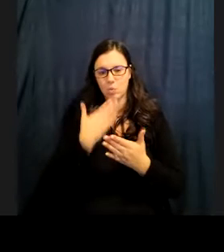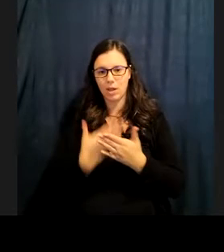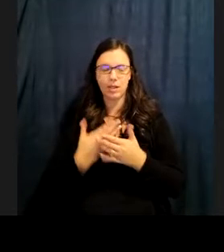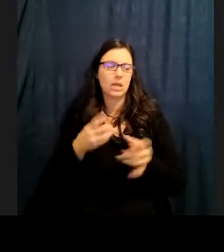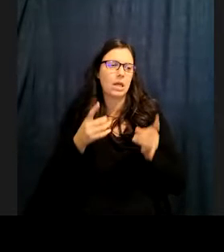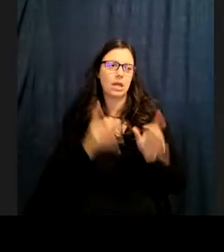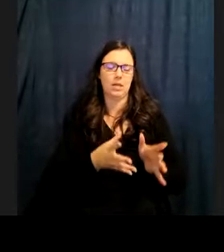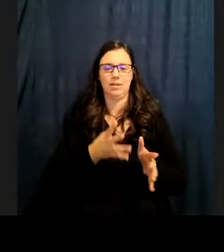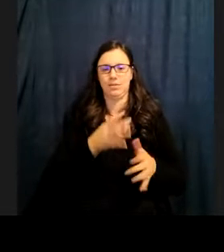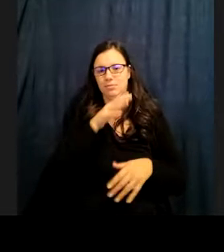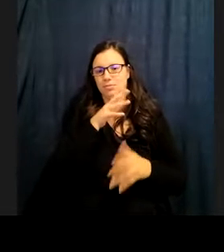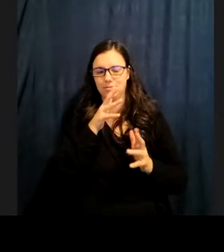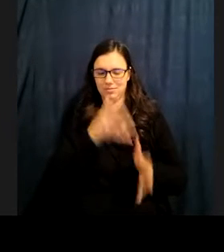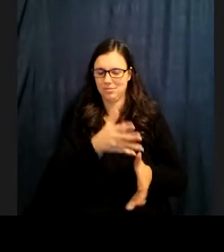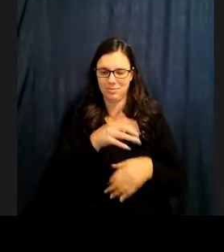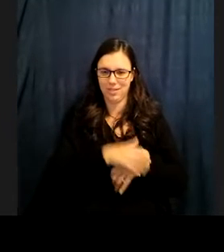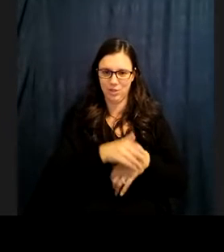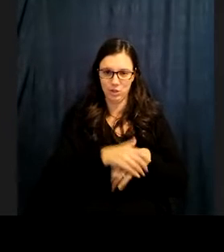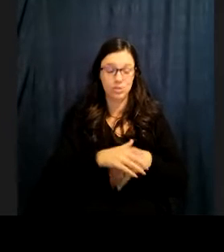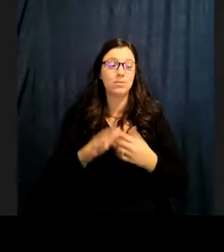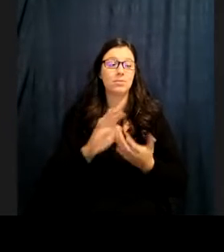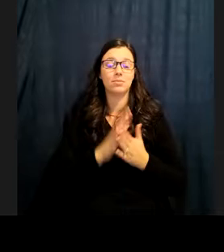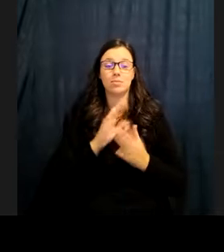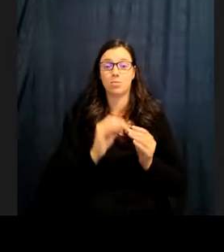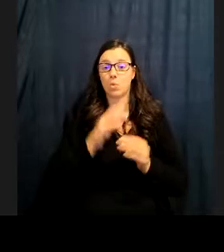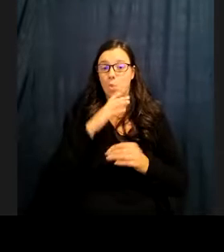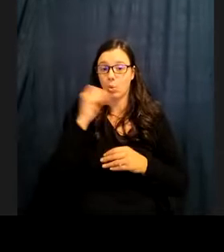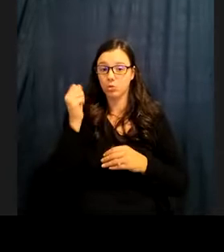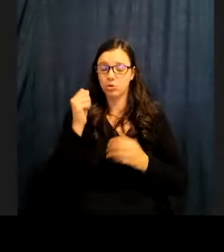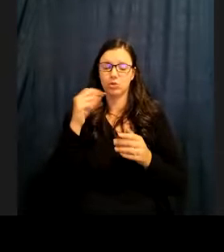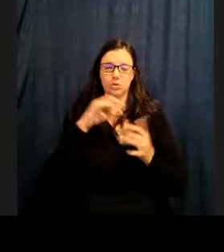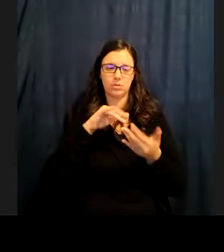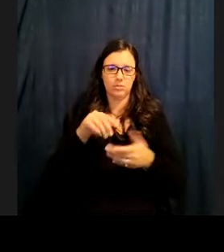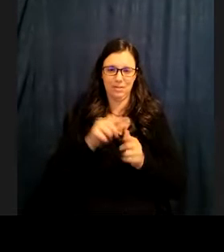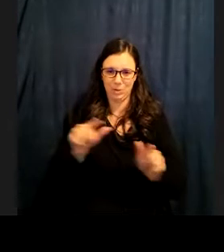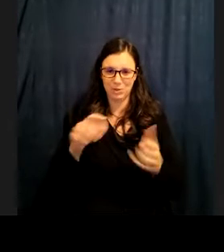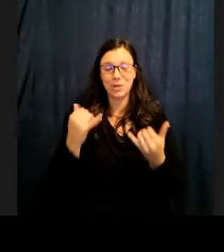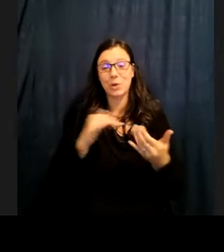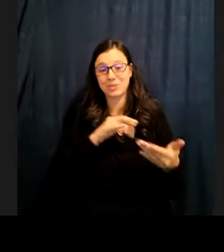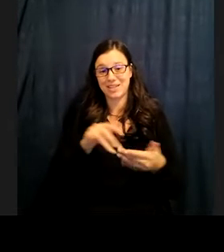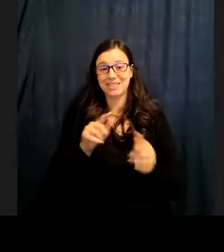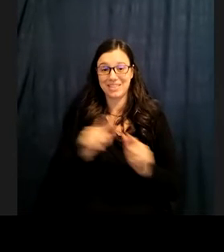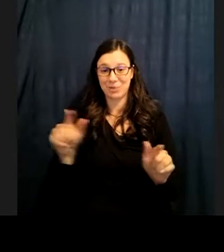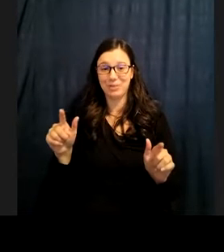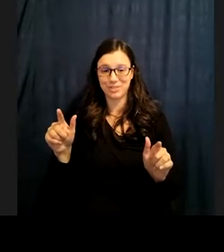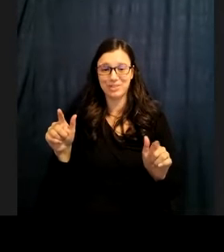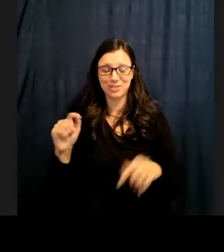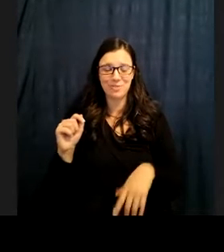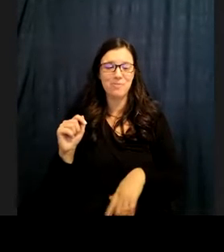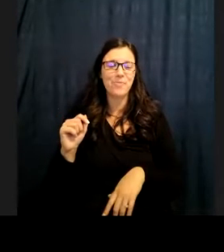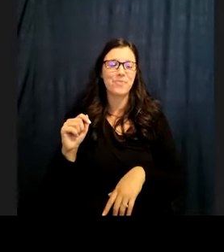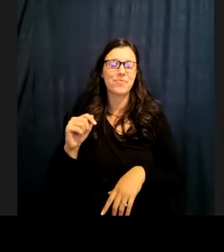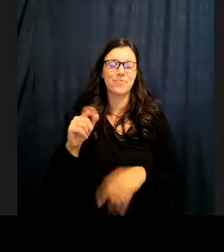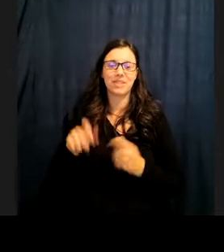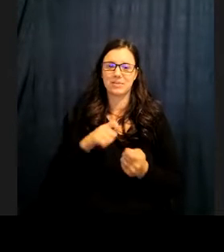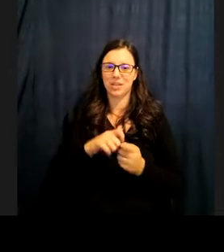English. But the older he got, the more he got into languages. And so now he studies language, and especially